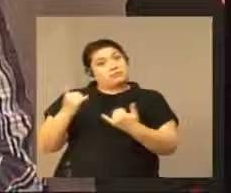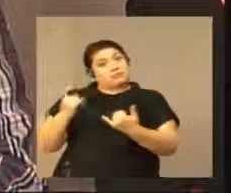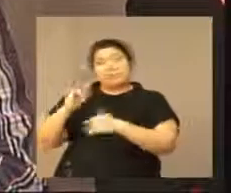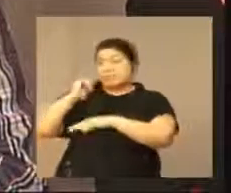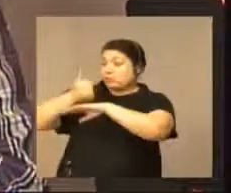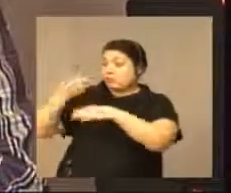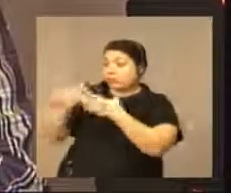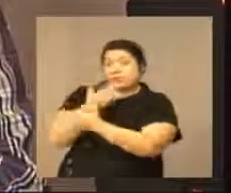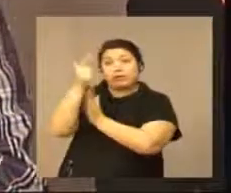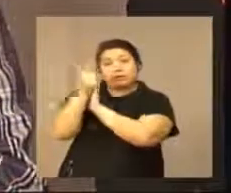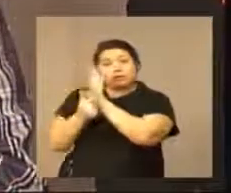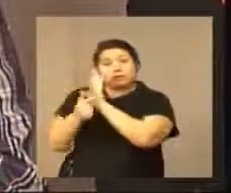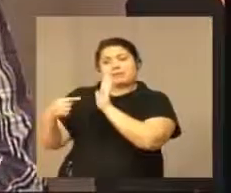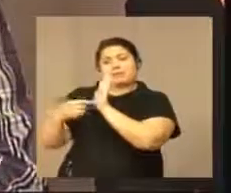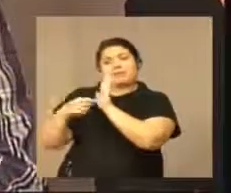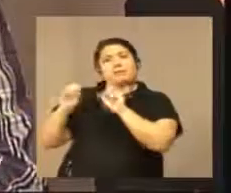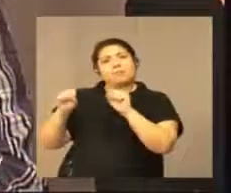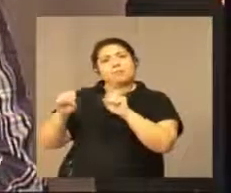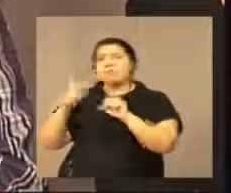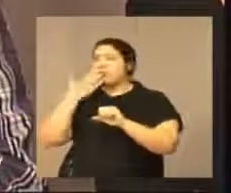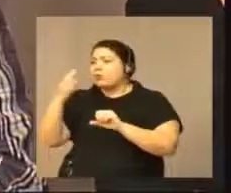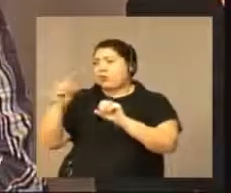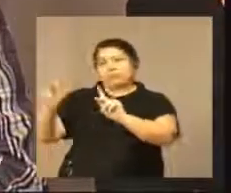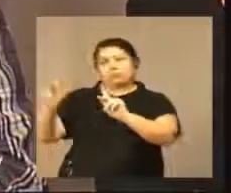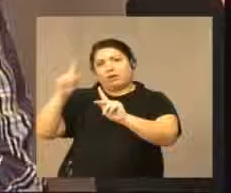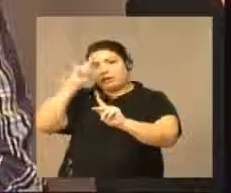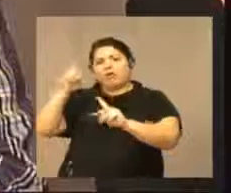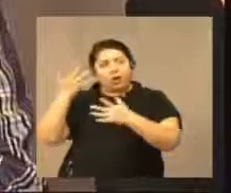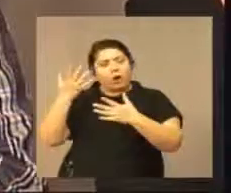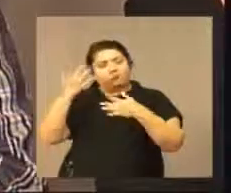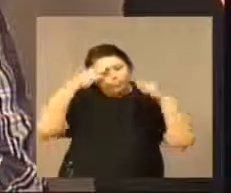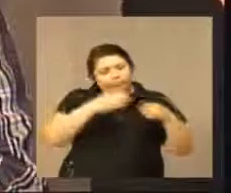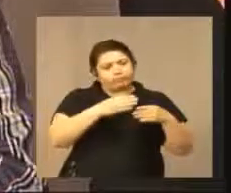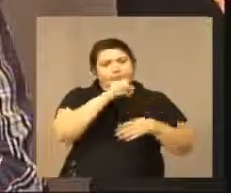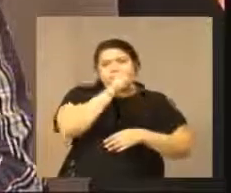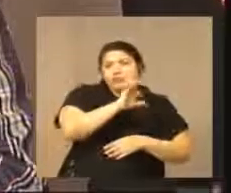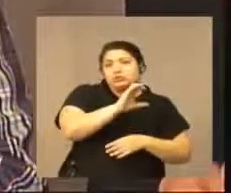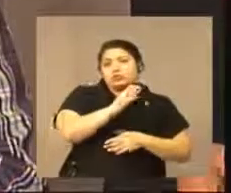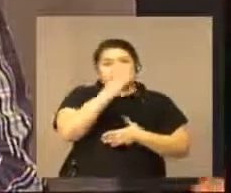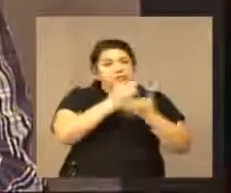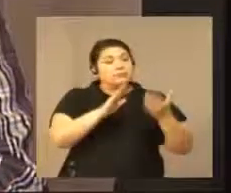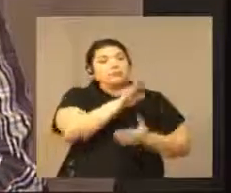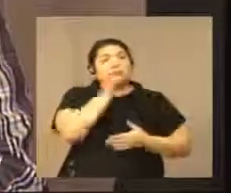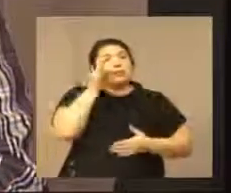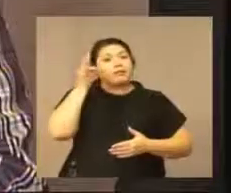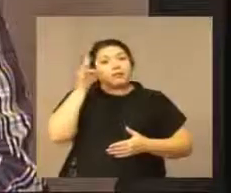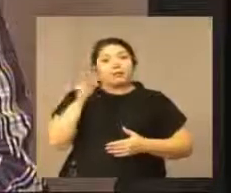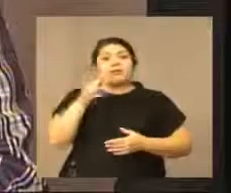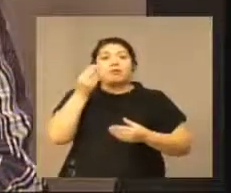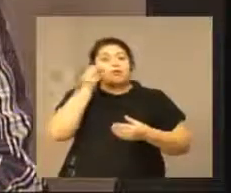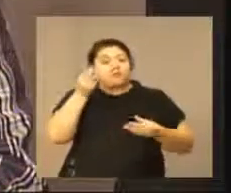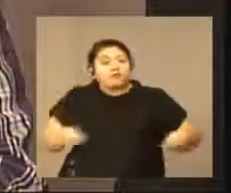to address challenges for seniors living on reserve that include inadequate care,